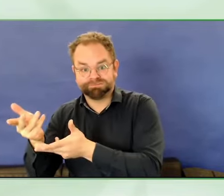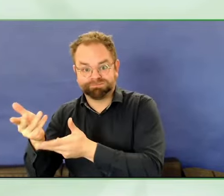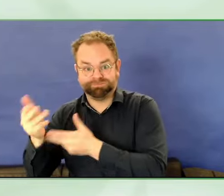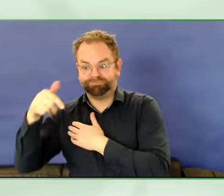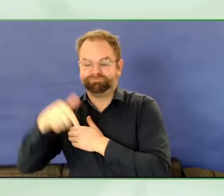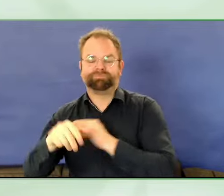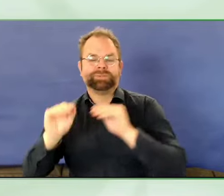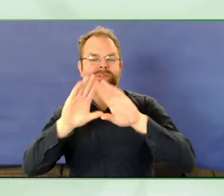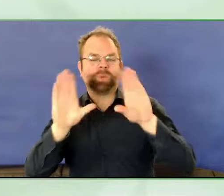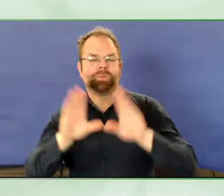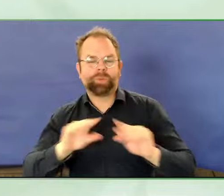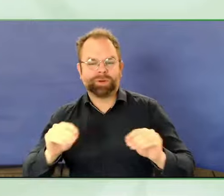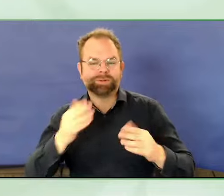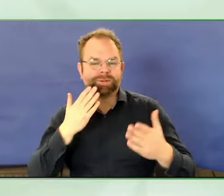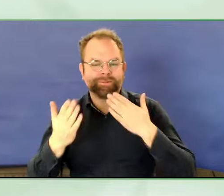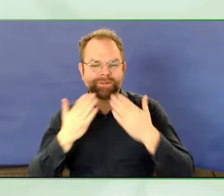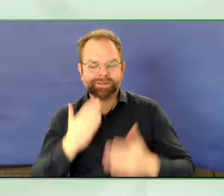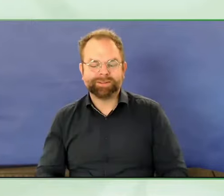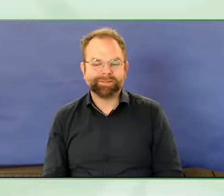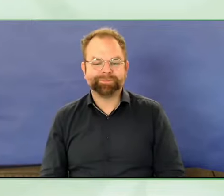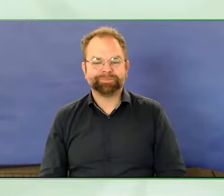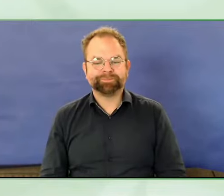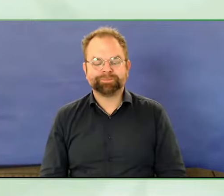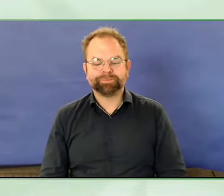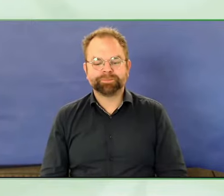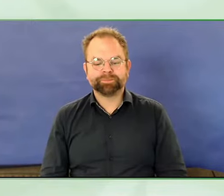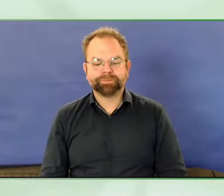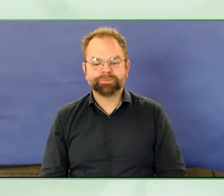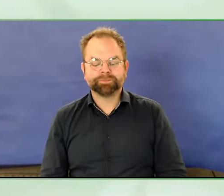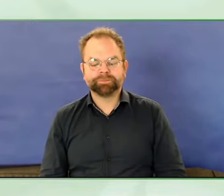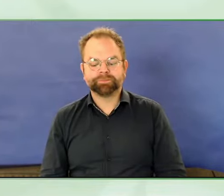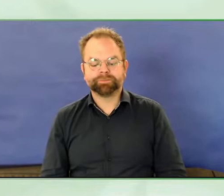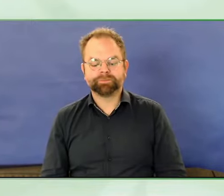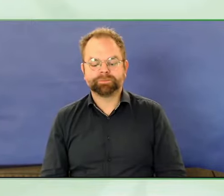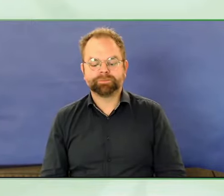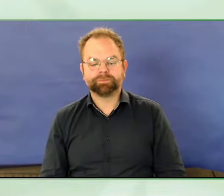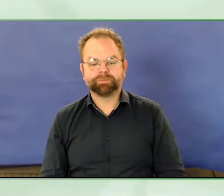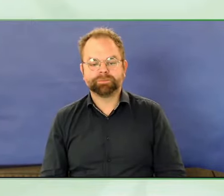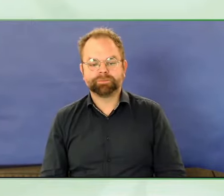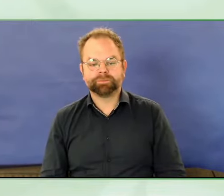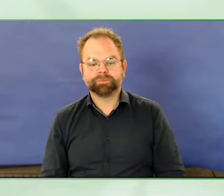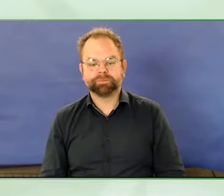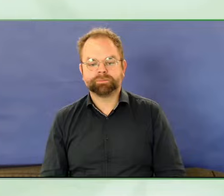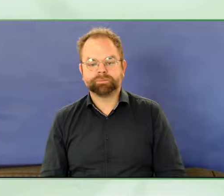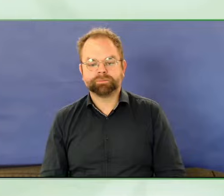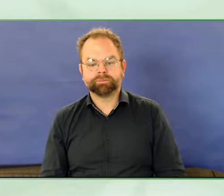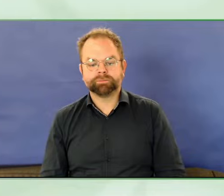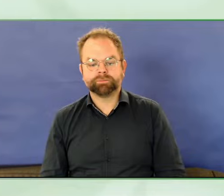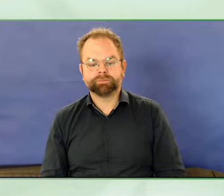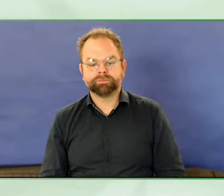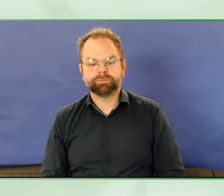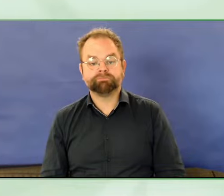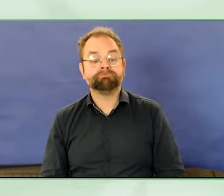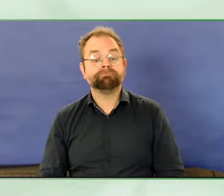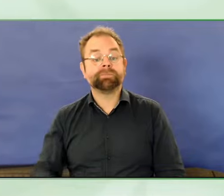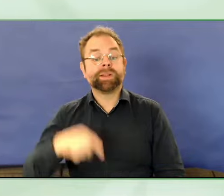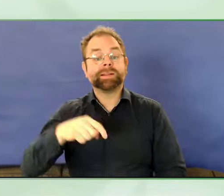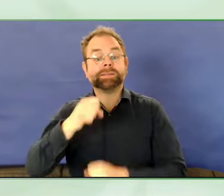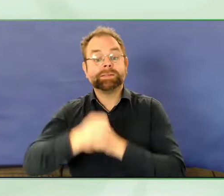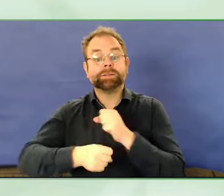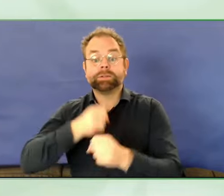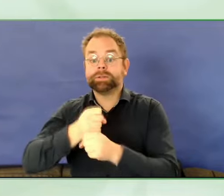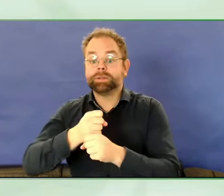very different. We are here to talk about fashion. And this is why I would like to describe how I'm looking.